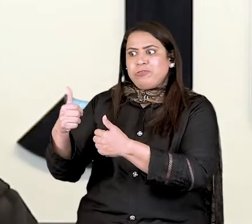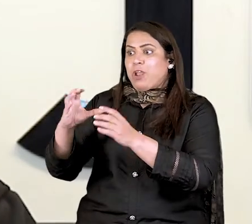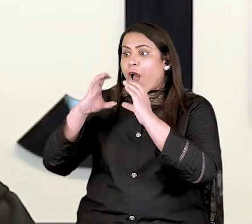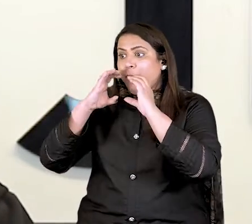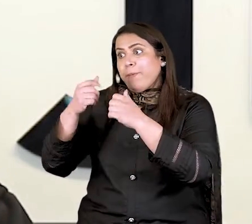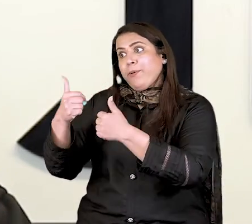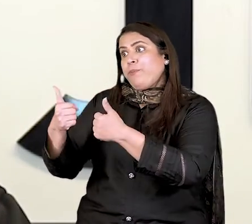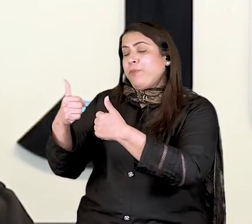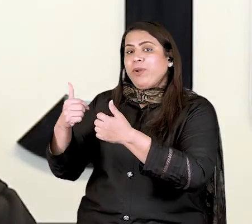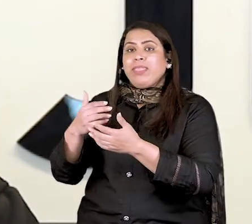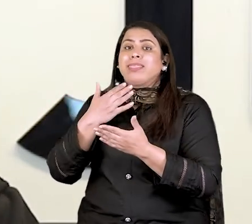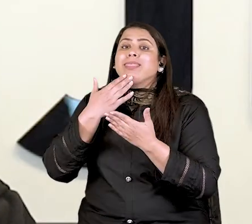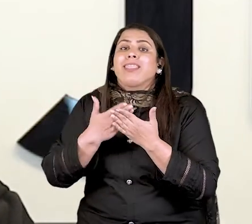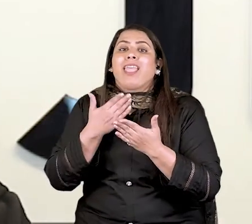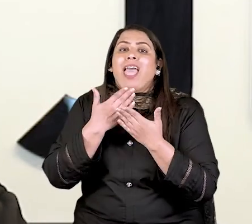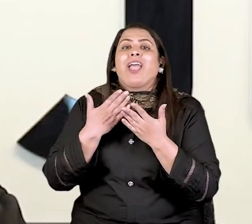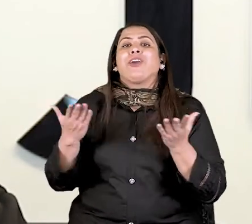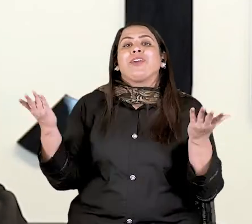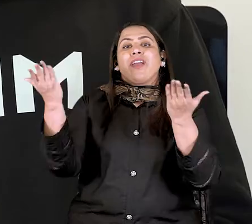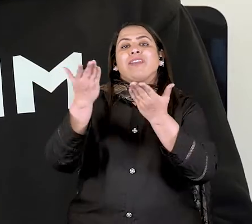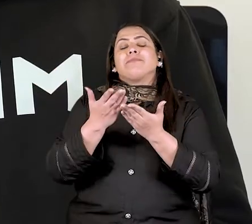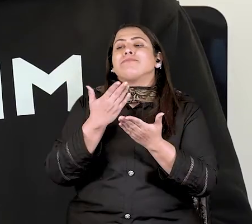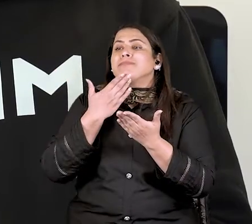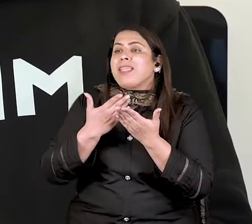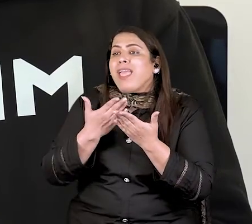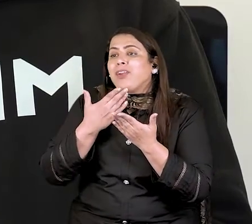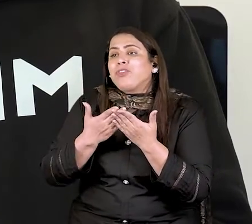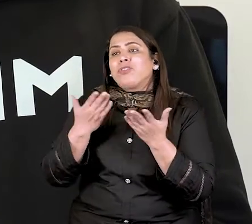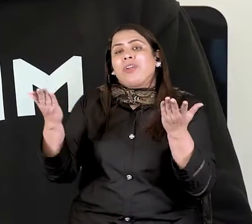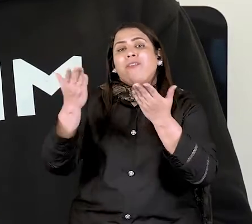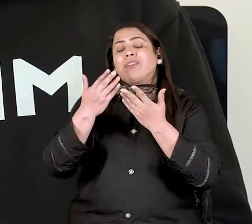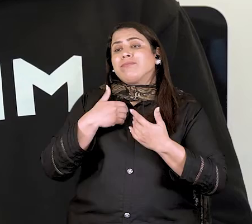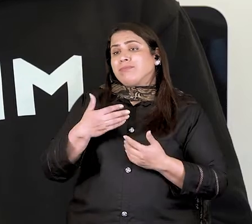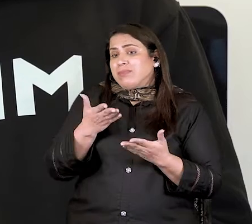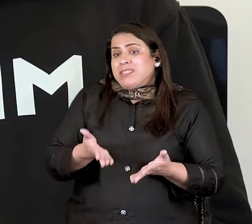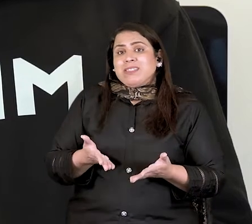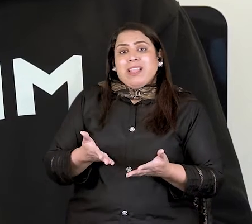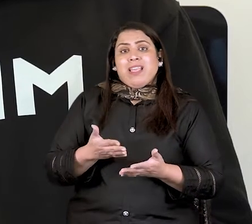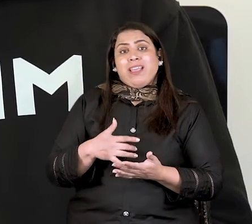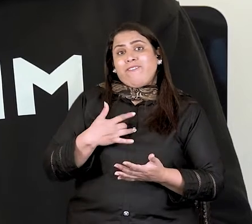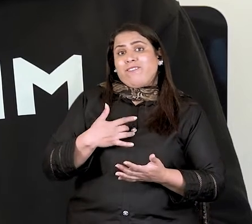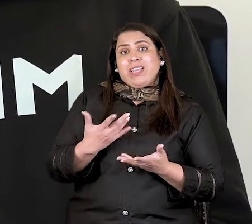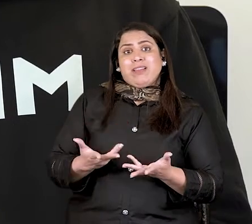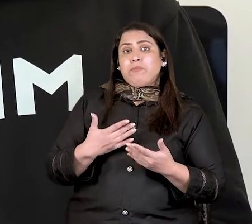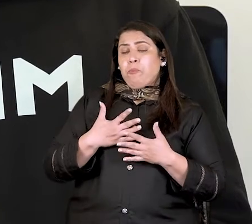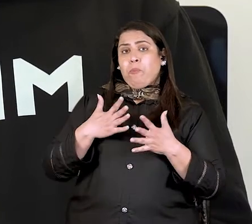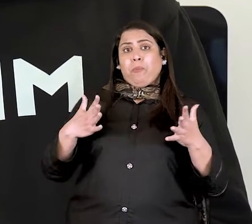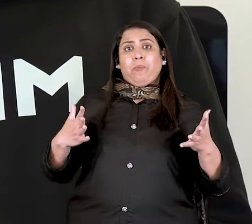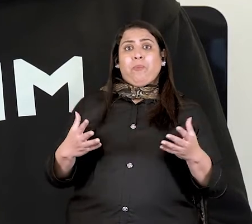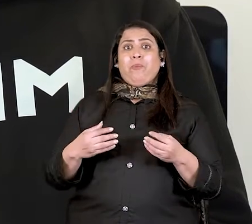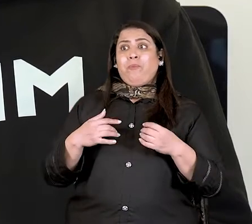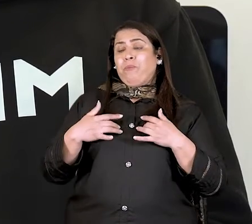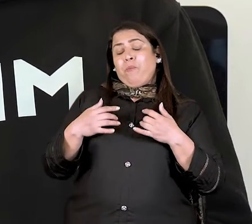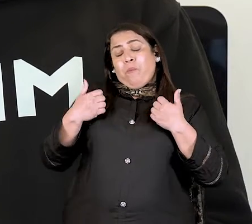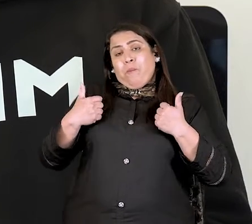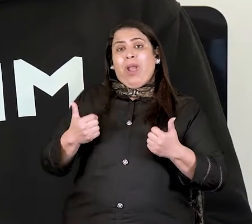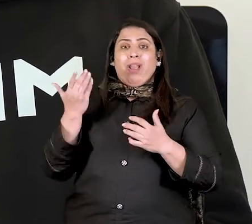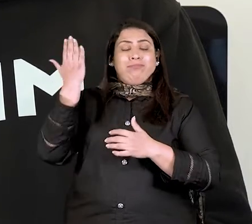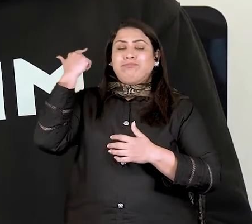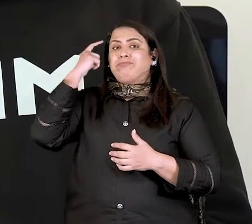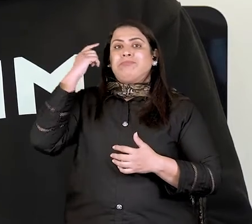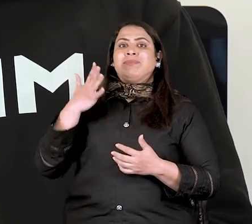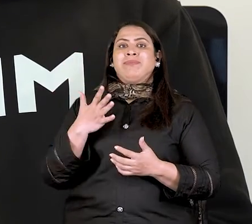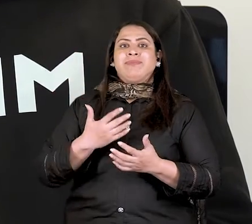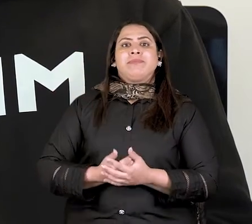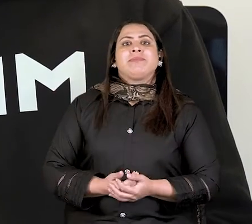So time and time again, Amazing. we've had these, amazing people come in and appreciate us for working